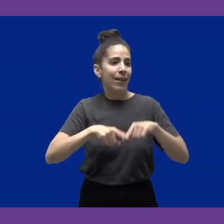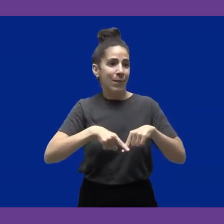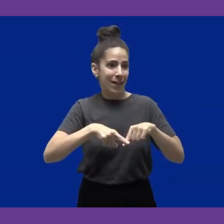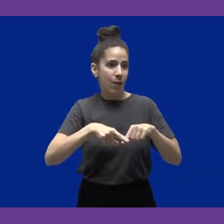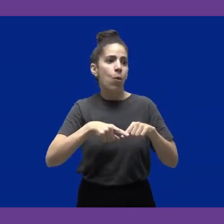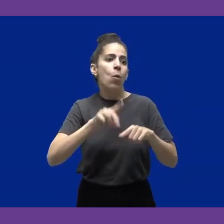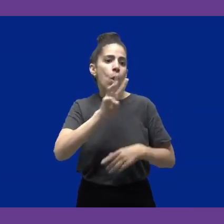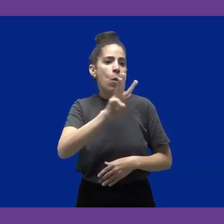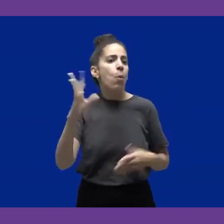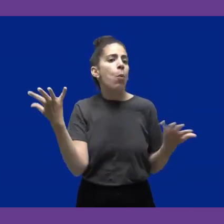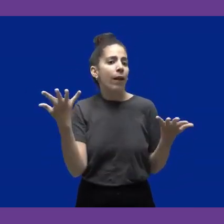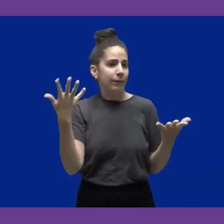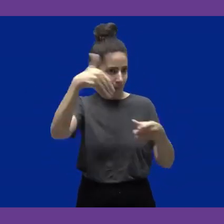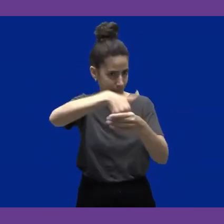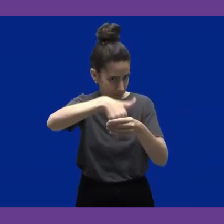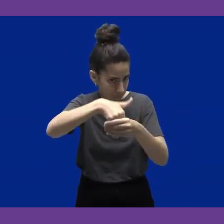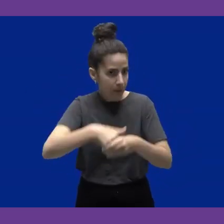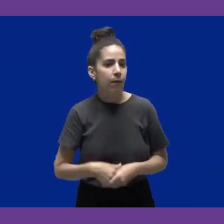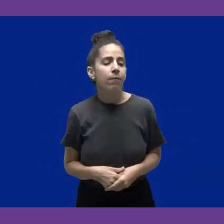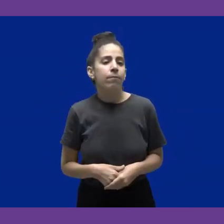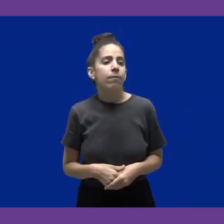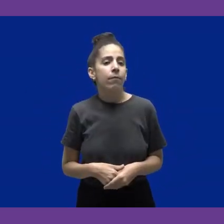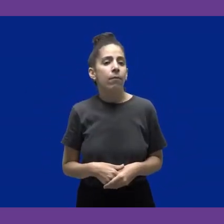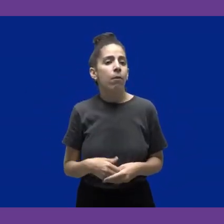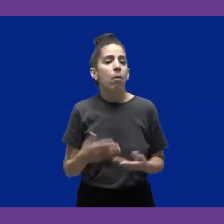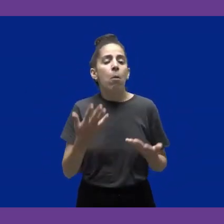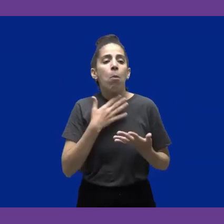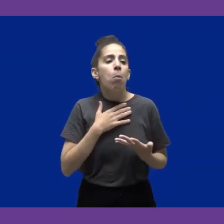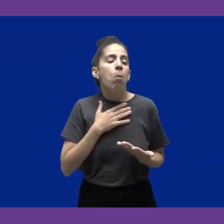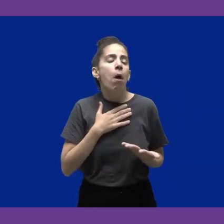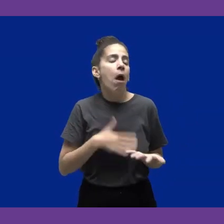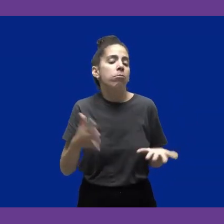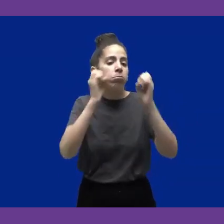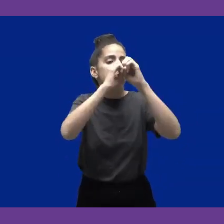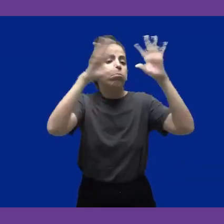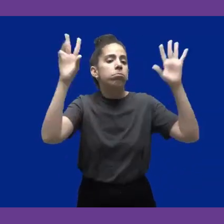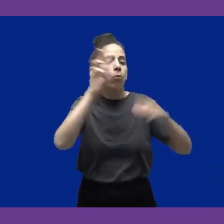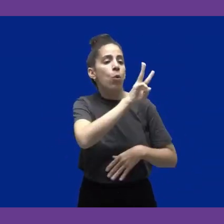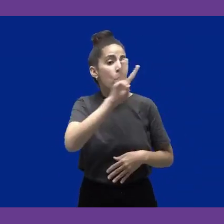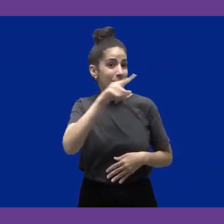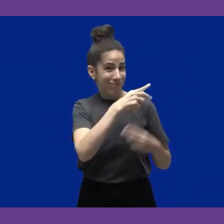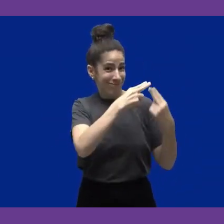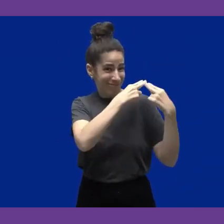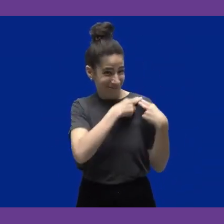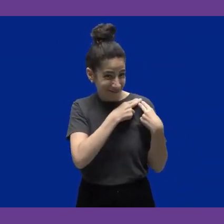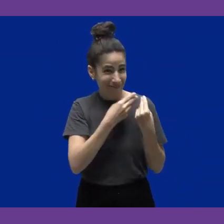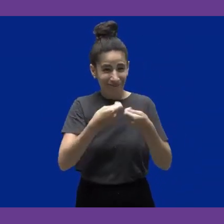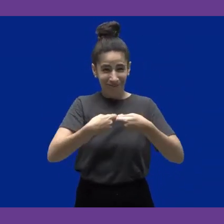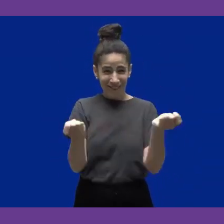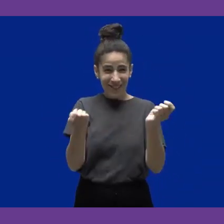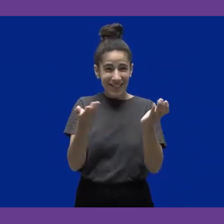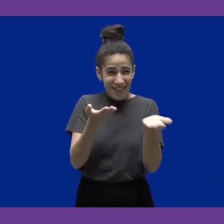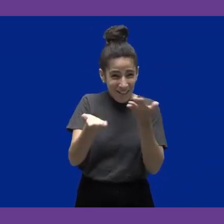buy a product from, against economic transaction. Now, if you have an app or a